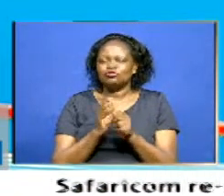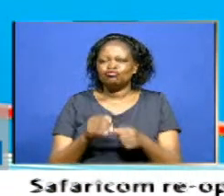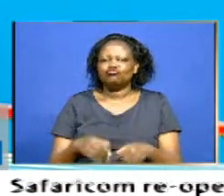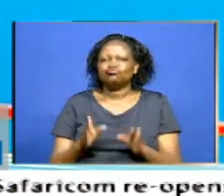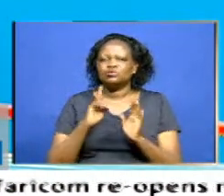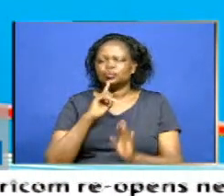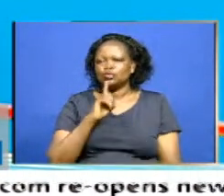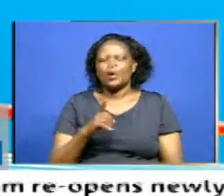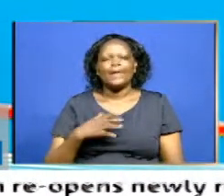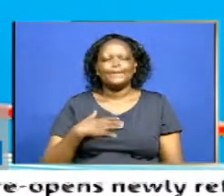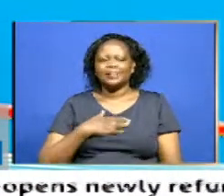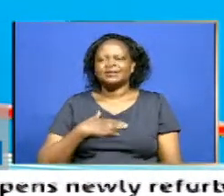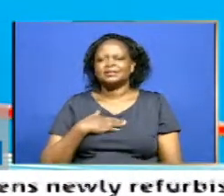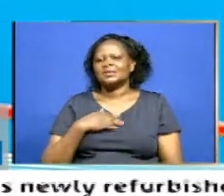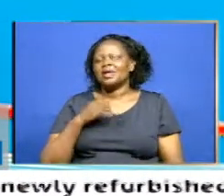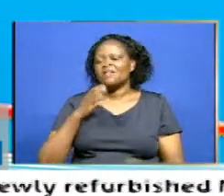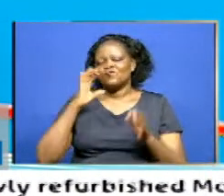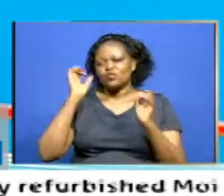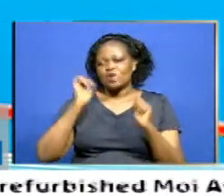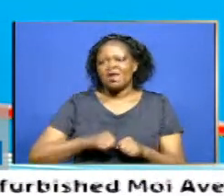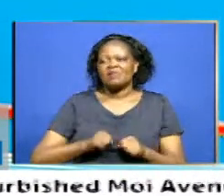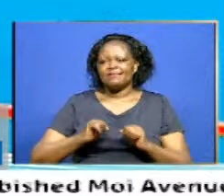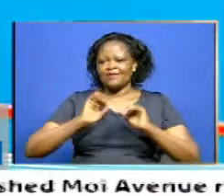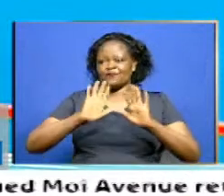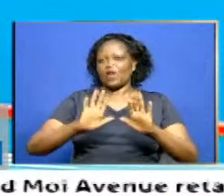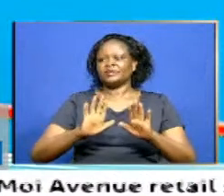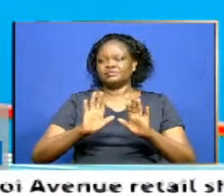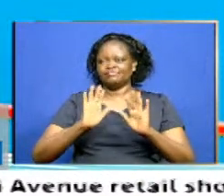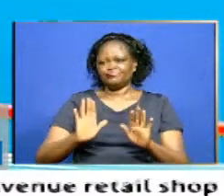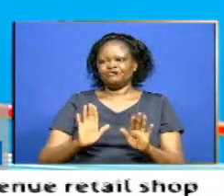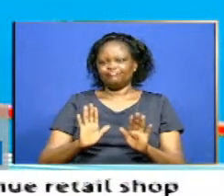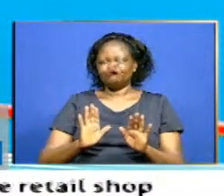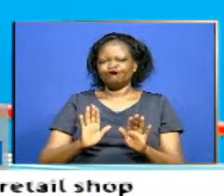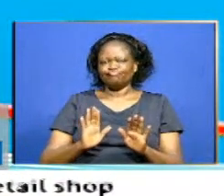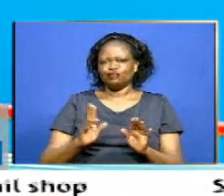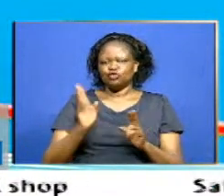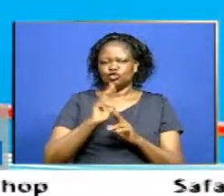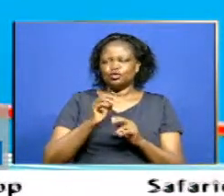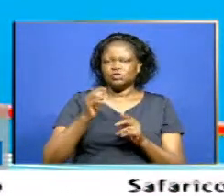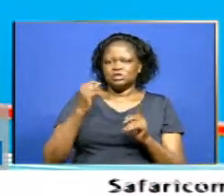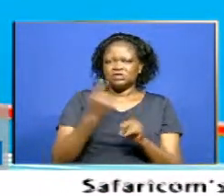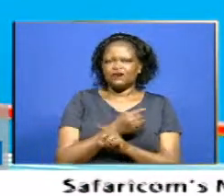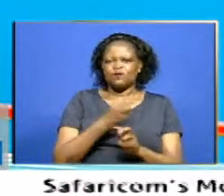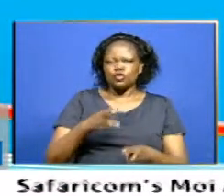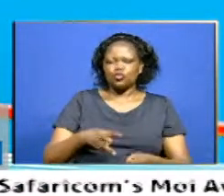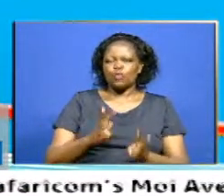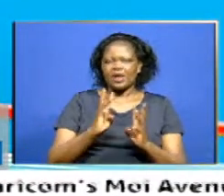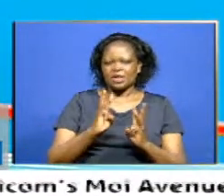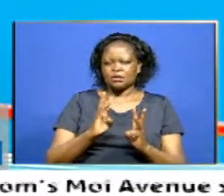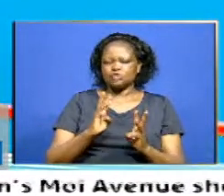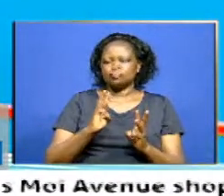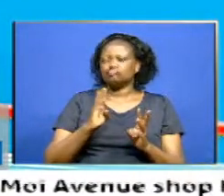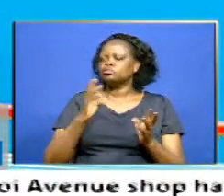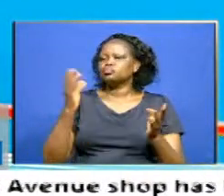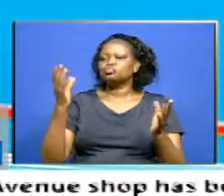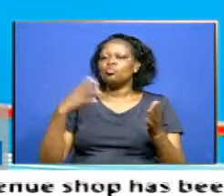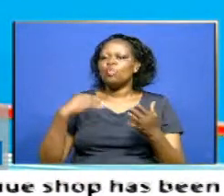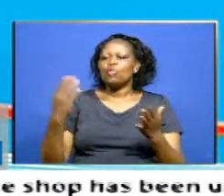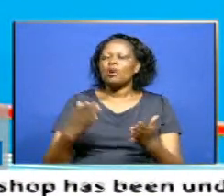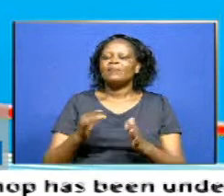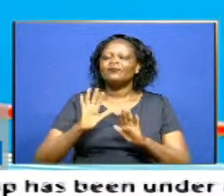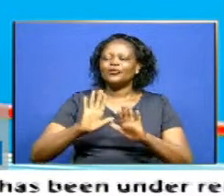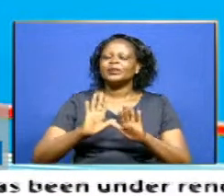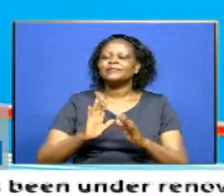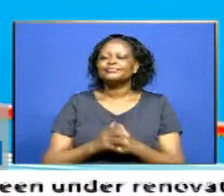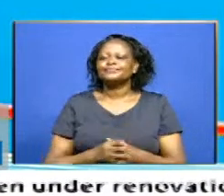so if possible try to get a different route to where you're going and avoid